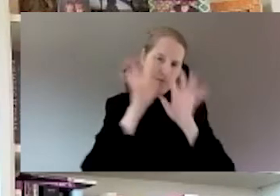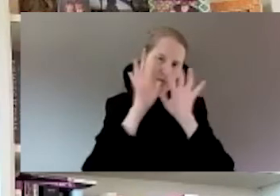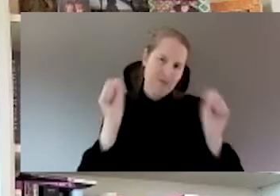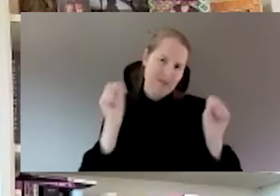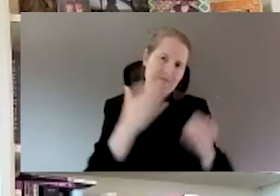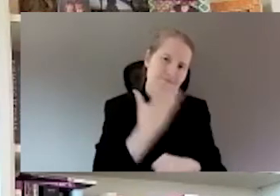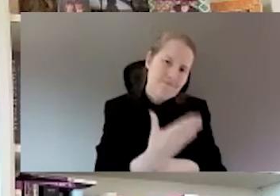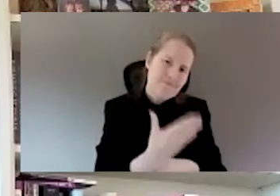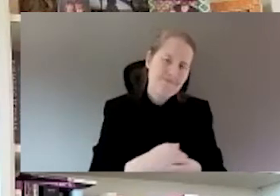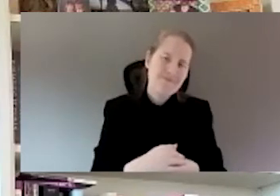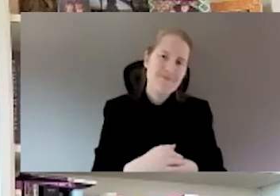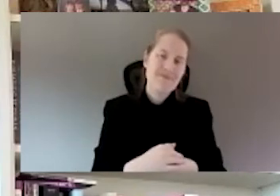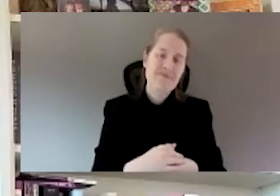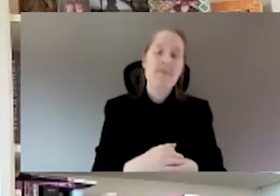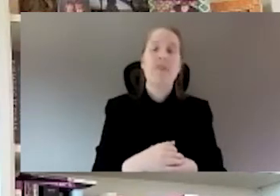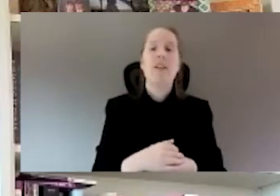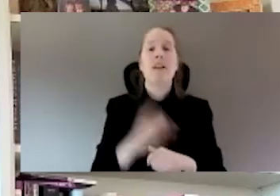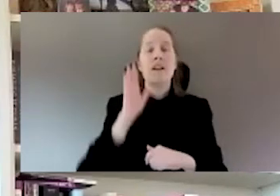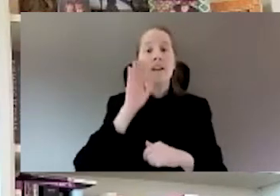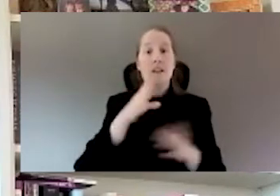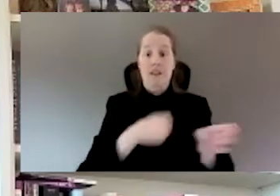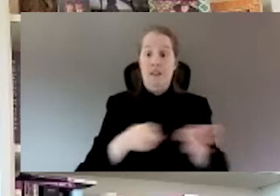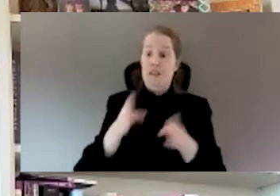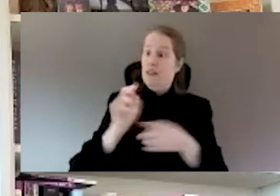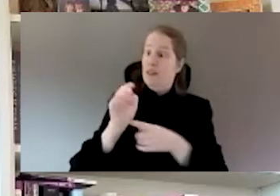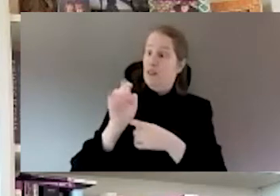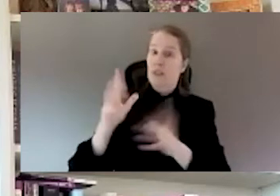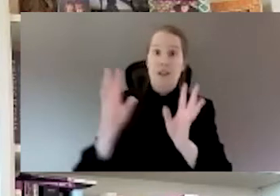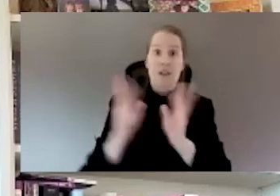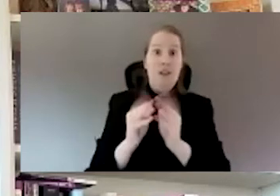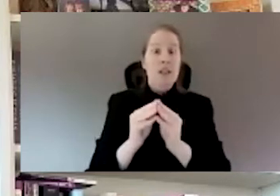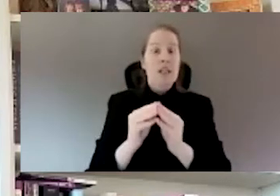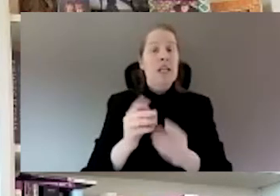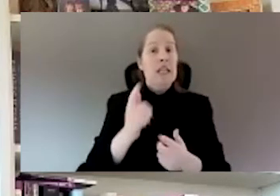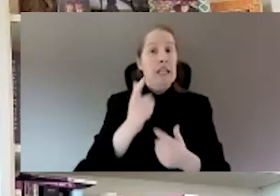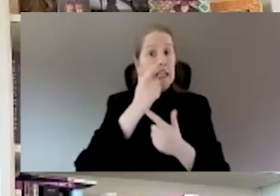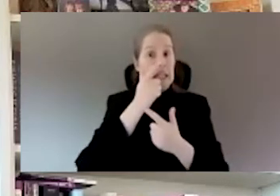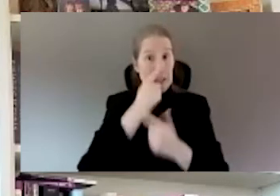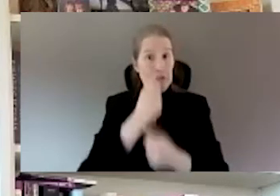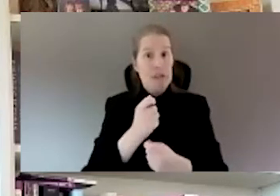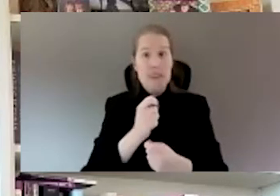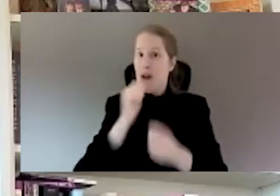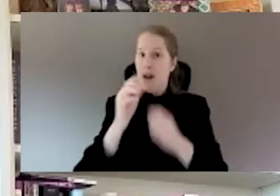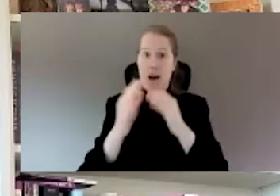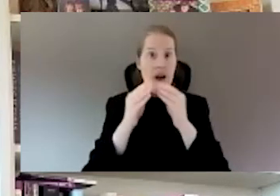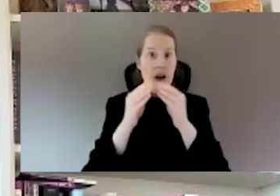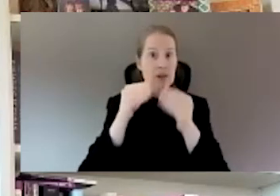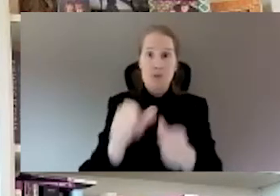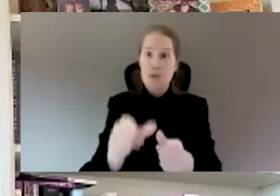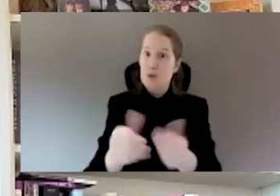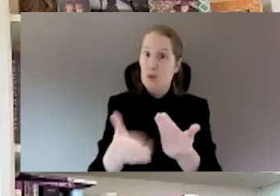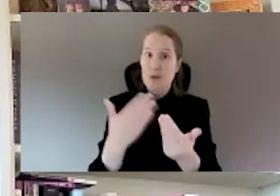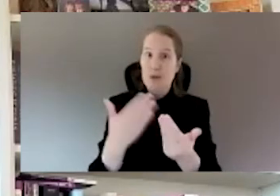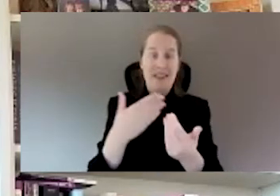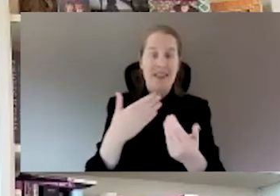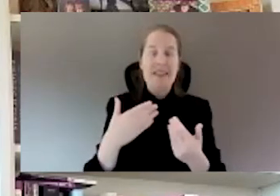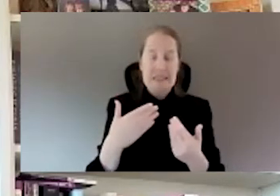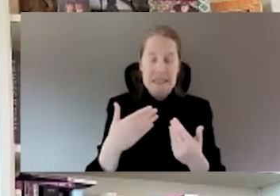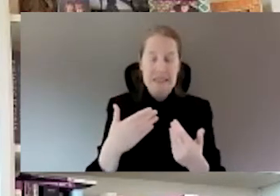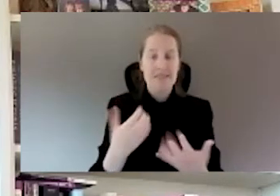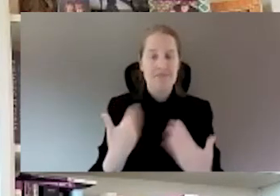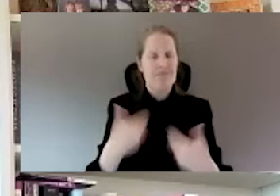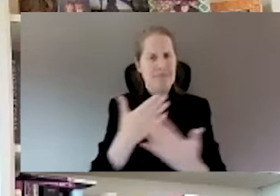for a virtual conference has been an interesting and at times tumultuous journey. And I want to thank the extraordinary AUCD